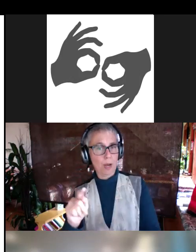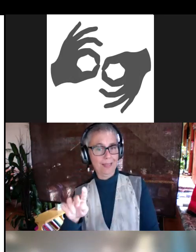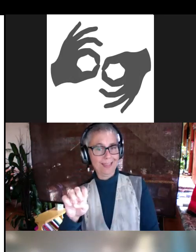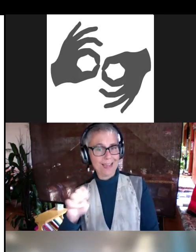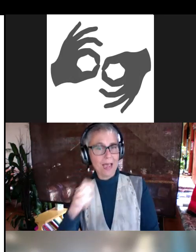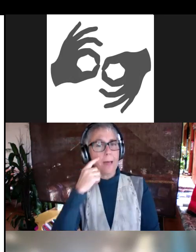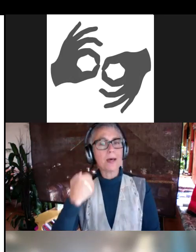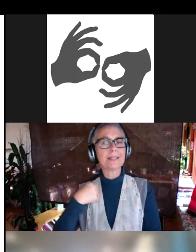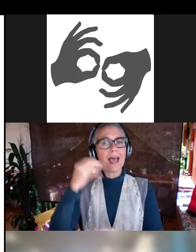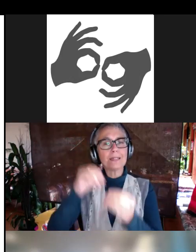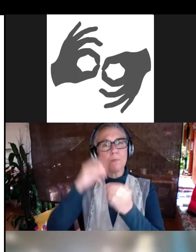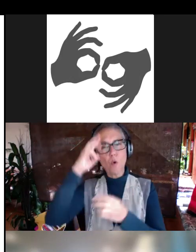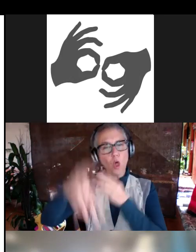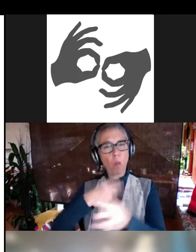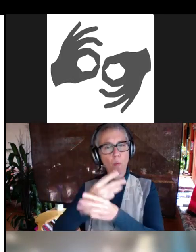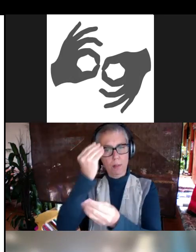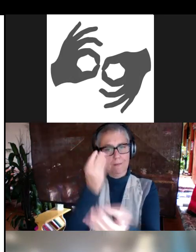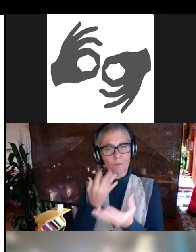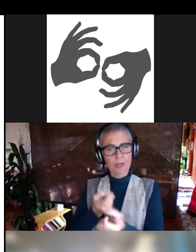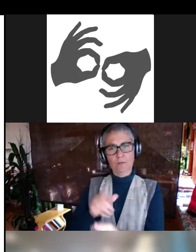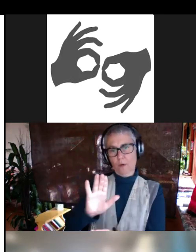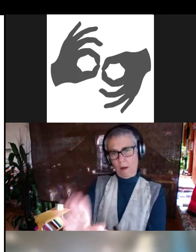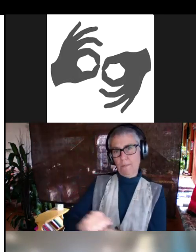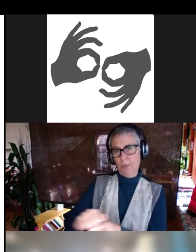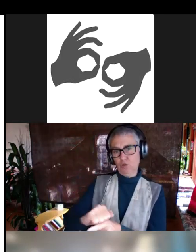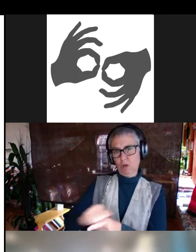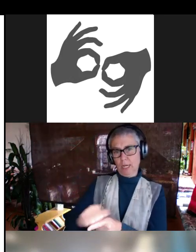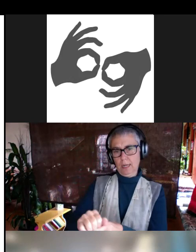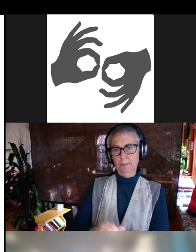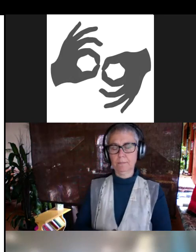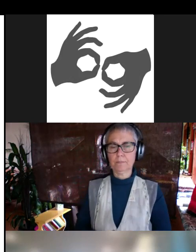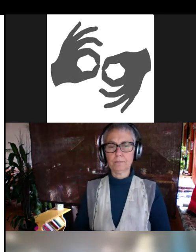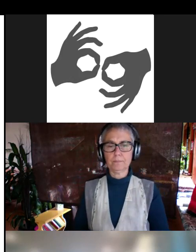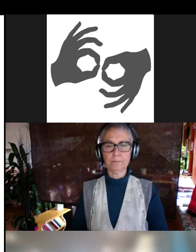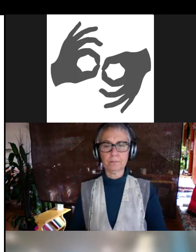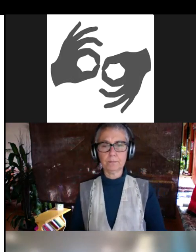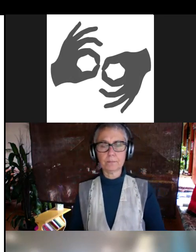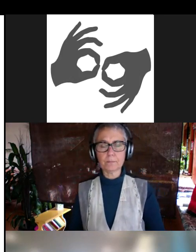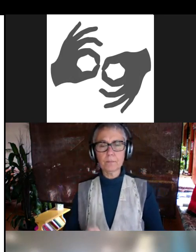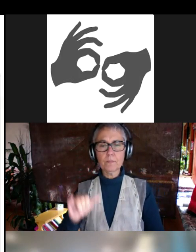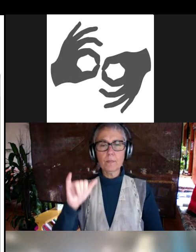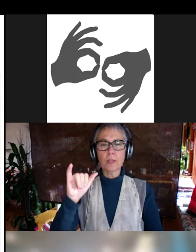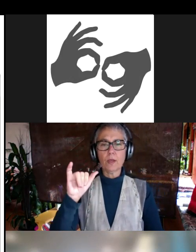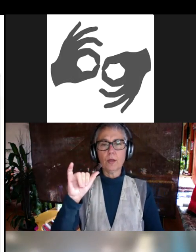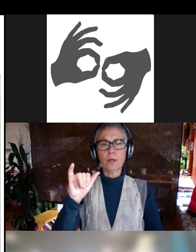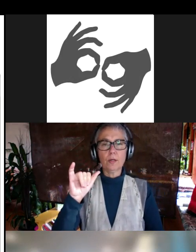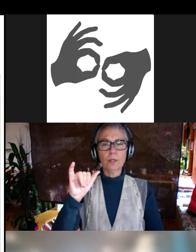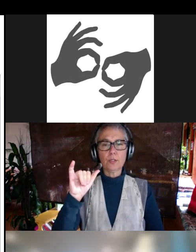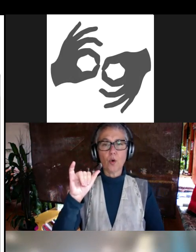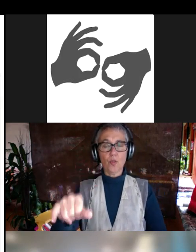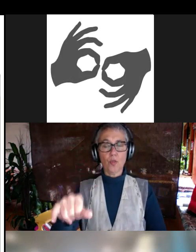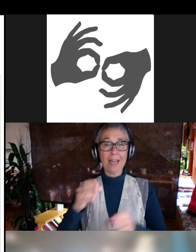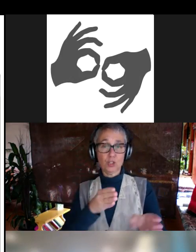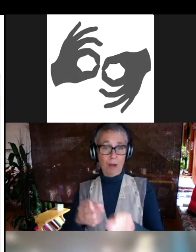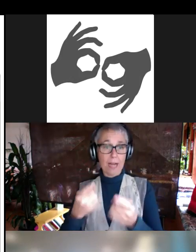its training as well. So this is a viable strategy in GB1 using either of these two. But we can also use